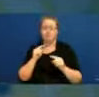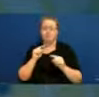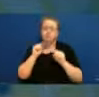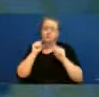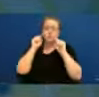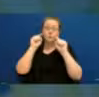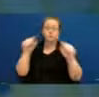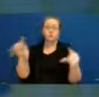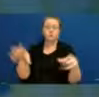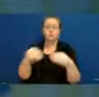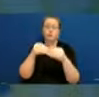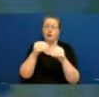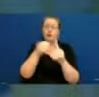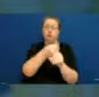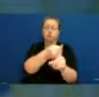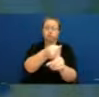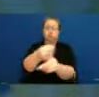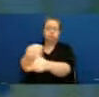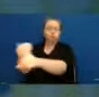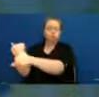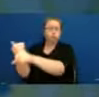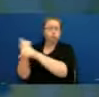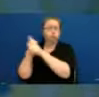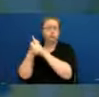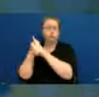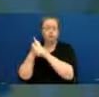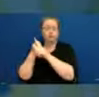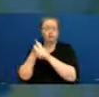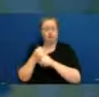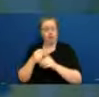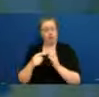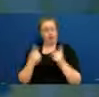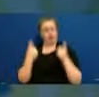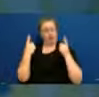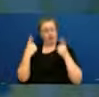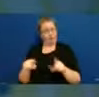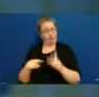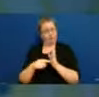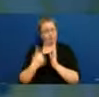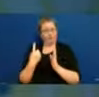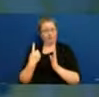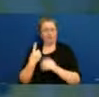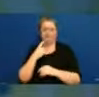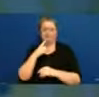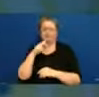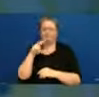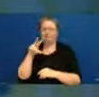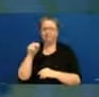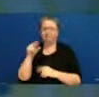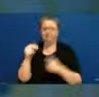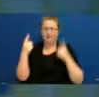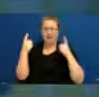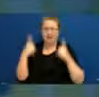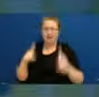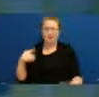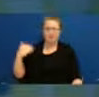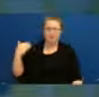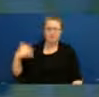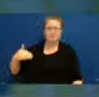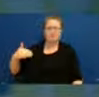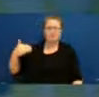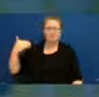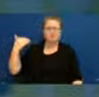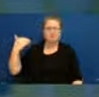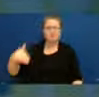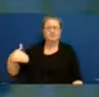can have many multiple effects. And this is not just a single story. We have been tracing